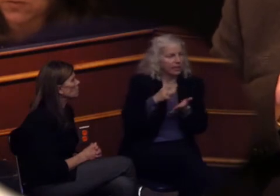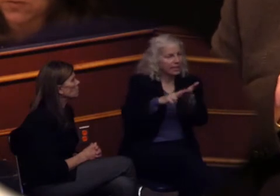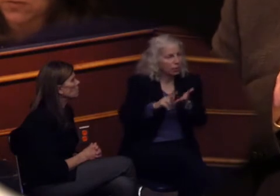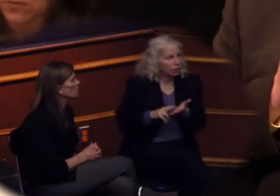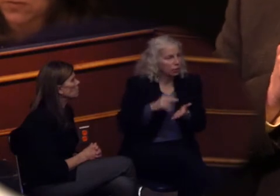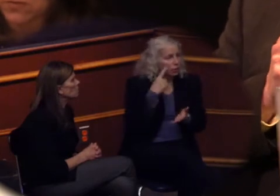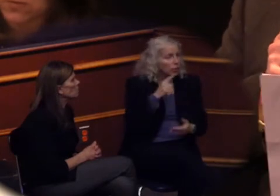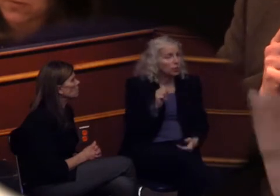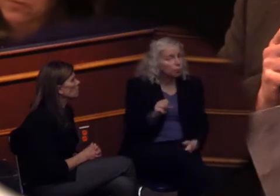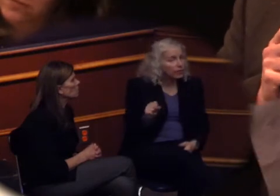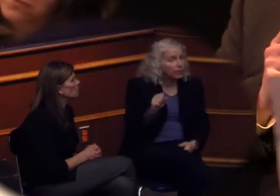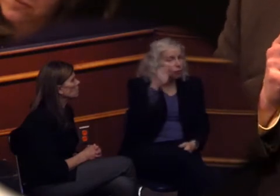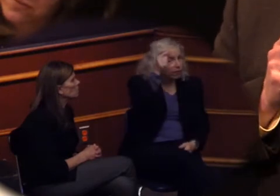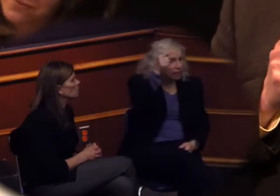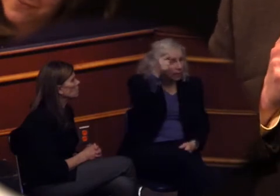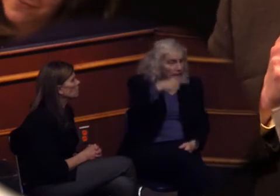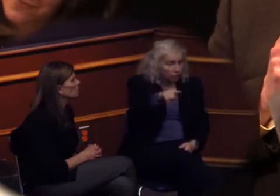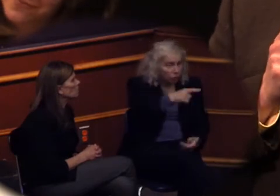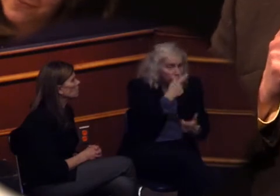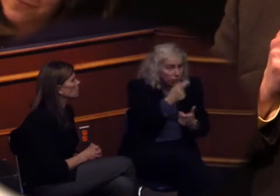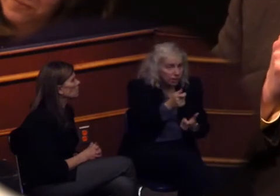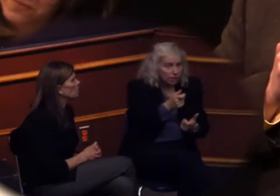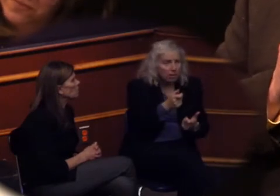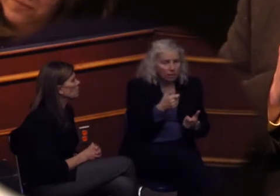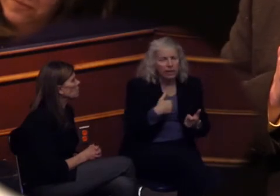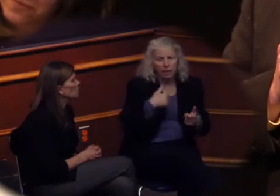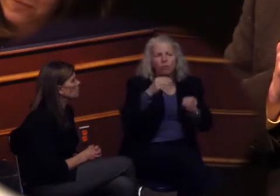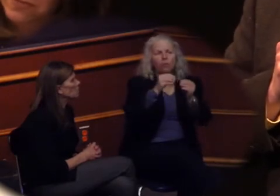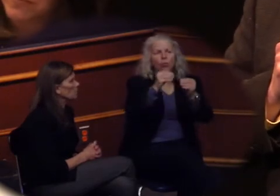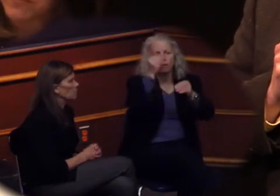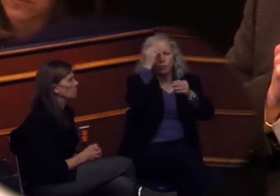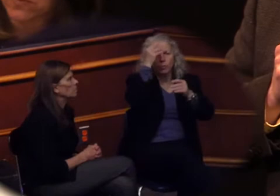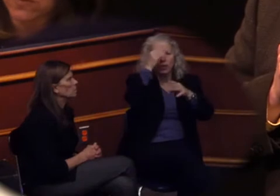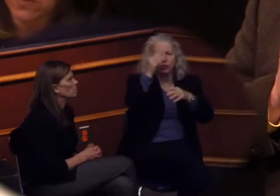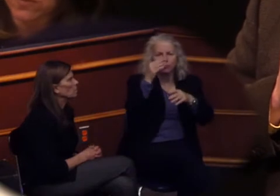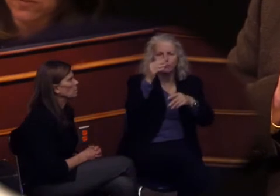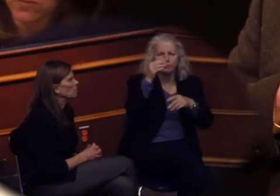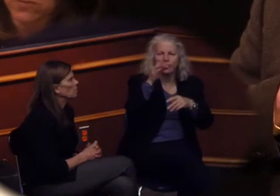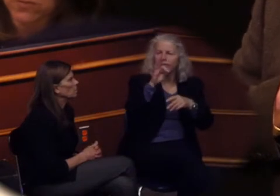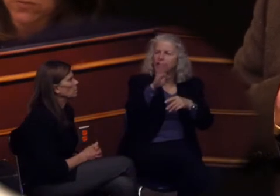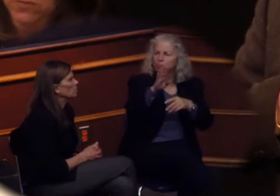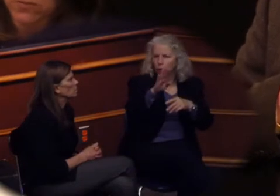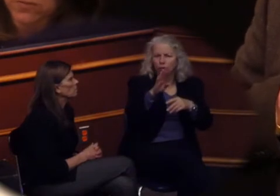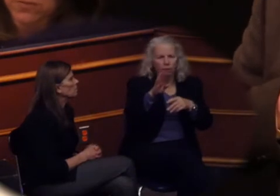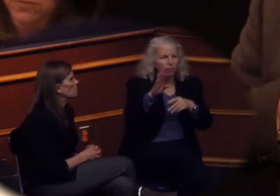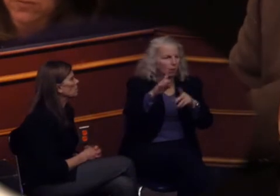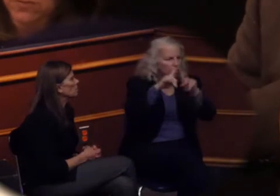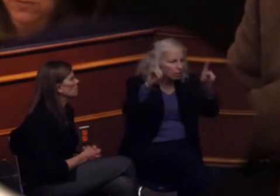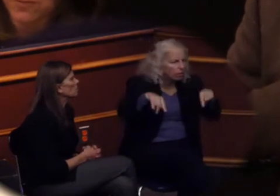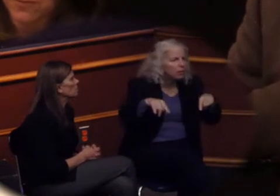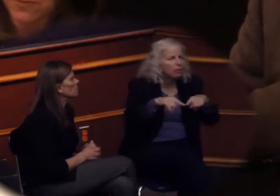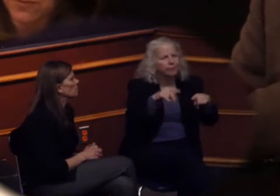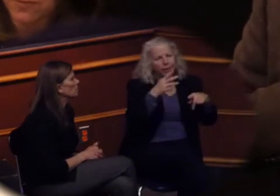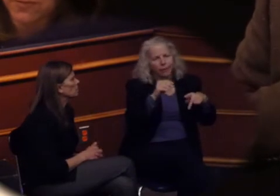Greenfield. If you are interested in that, there's more information on her Facebook page and her website.